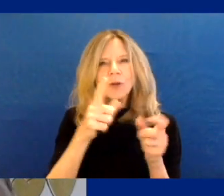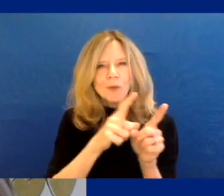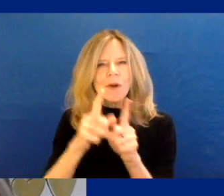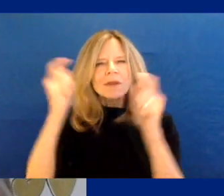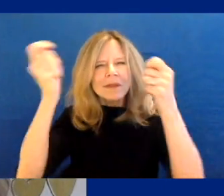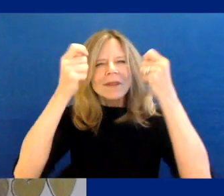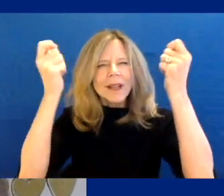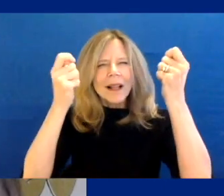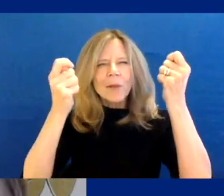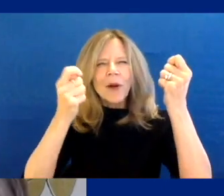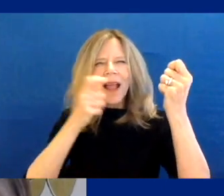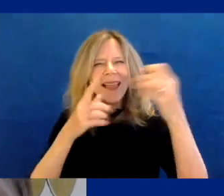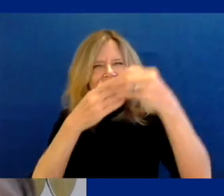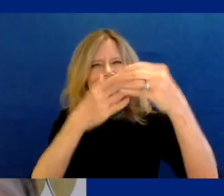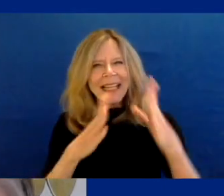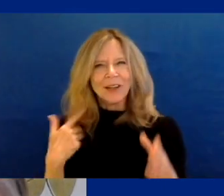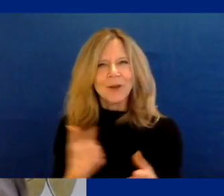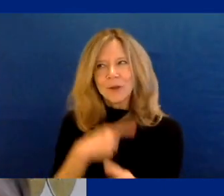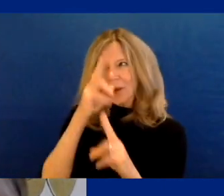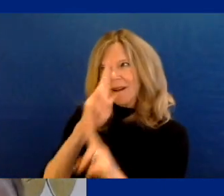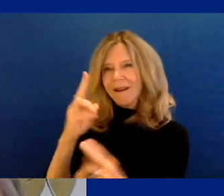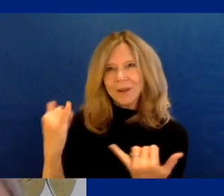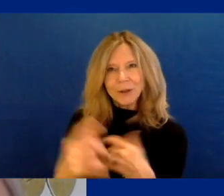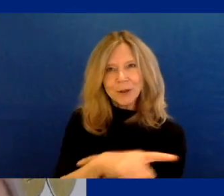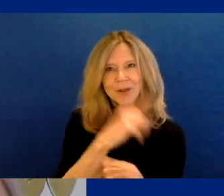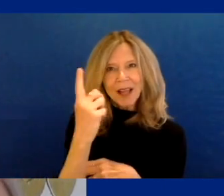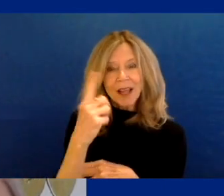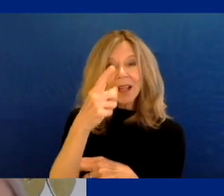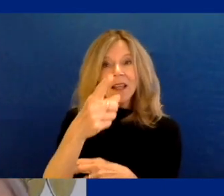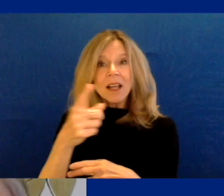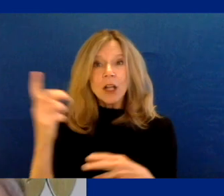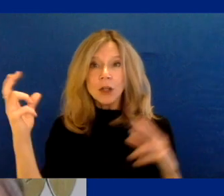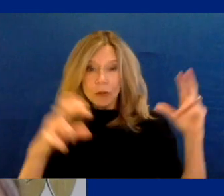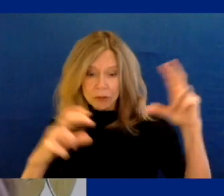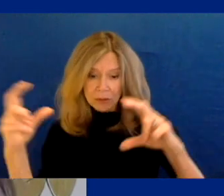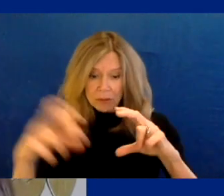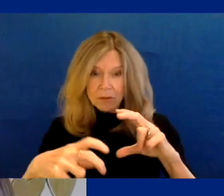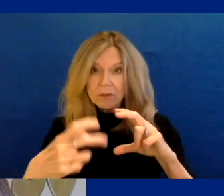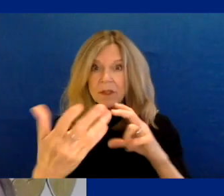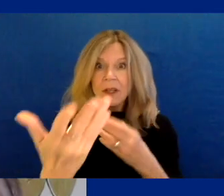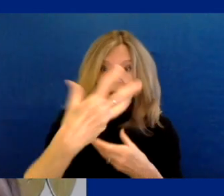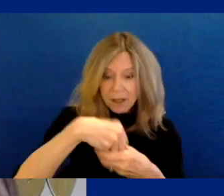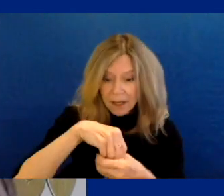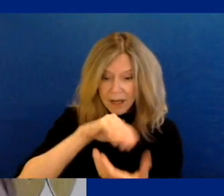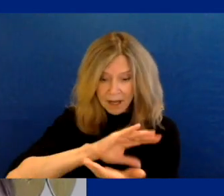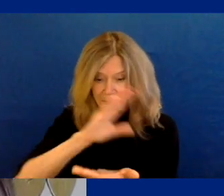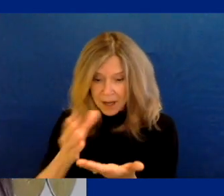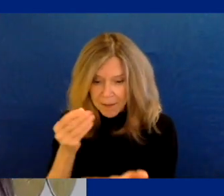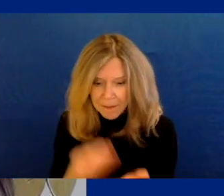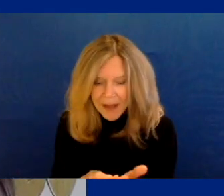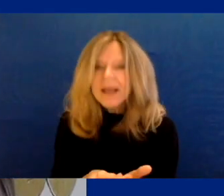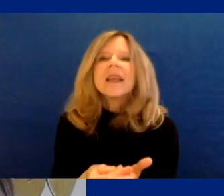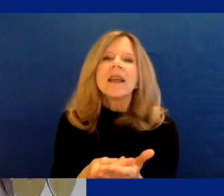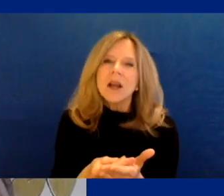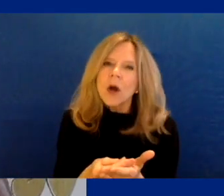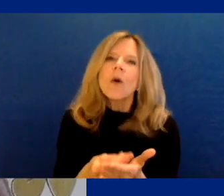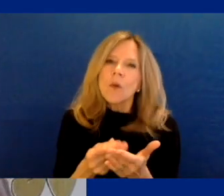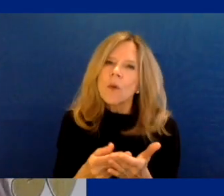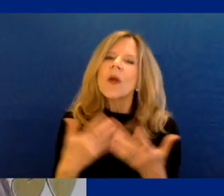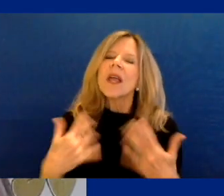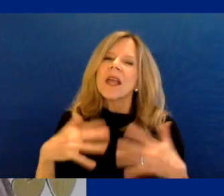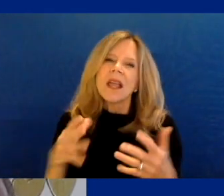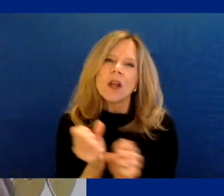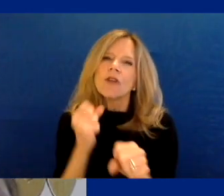celebrating today. By giving to the foundation together, our gifts are combined and they become a powerful tool for change, to